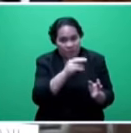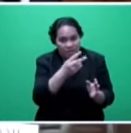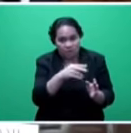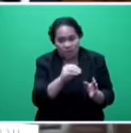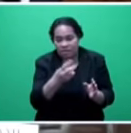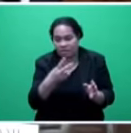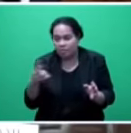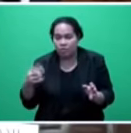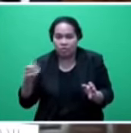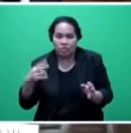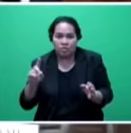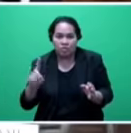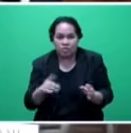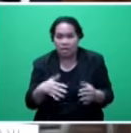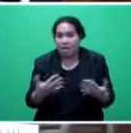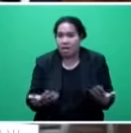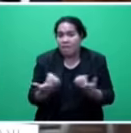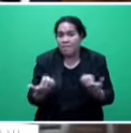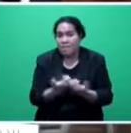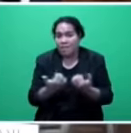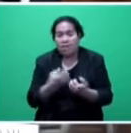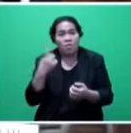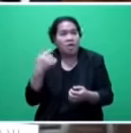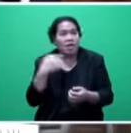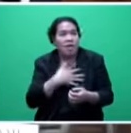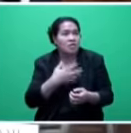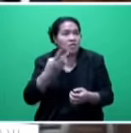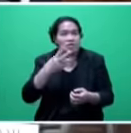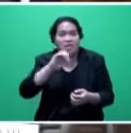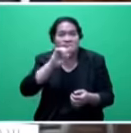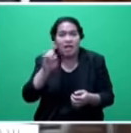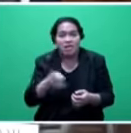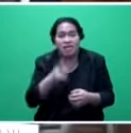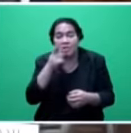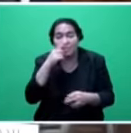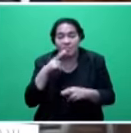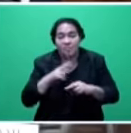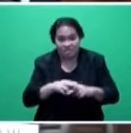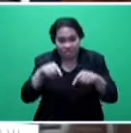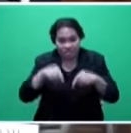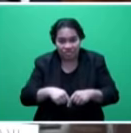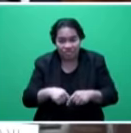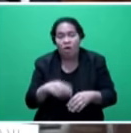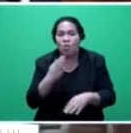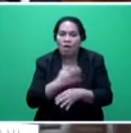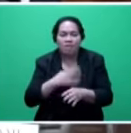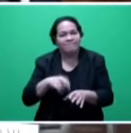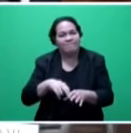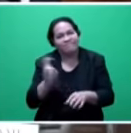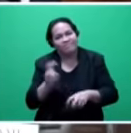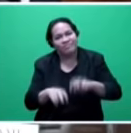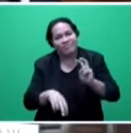Already 115,000 Fijians, which are the third of our total workforce, have either lost their jobs completely